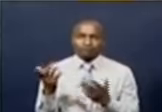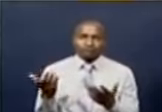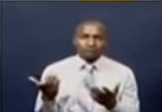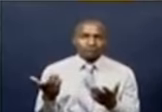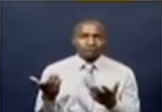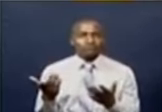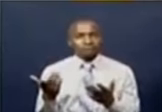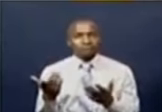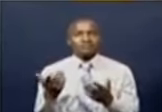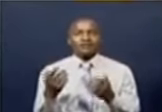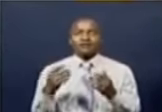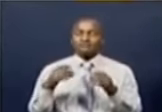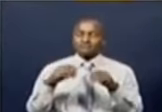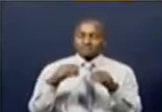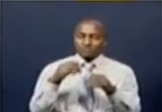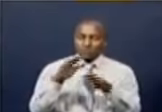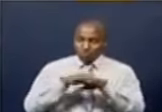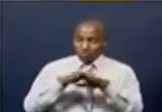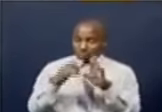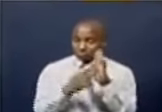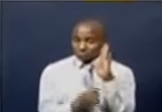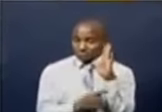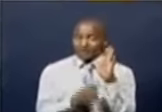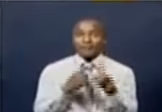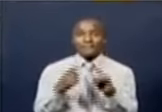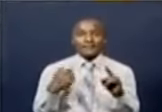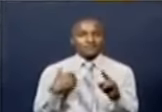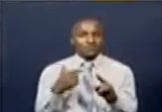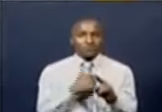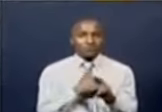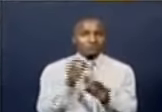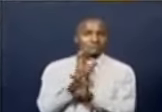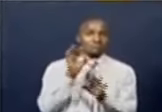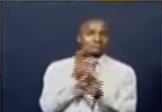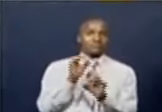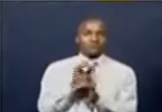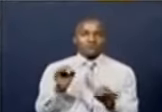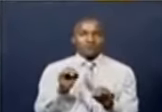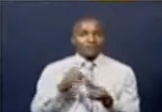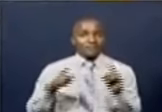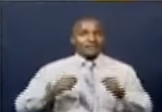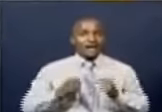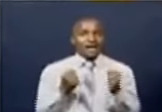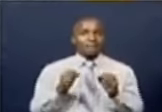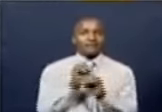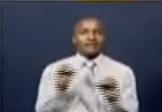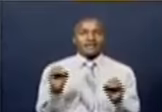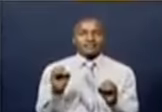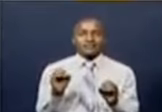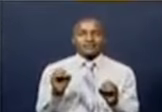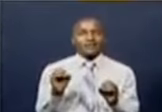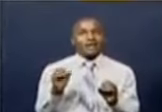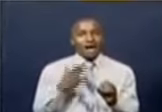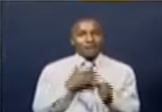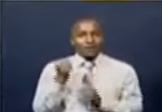last word right to them. But we are not amused. We are not happy with how our athletes that we